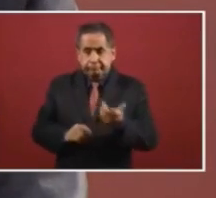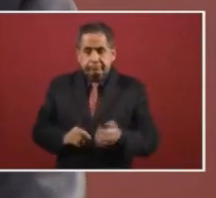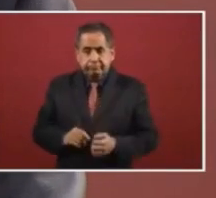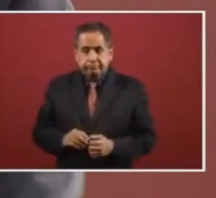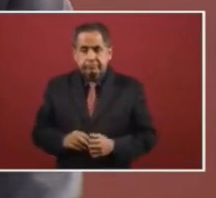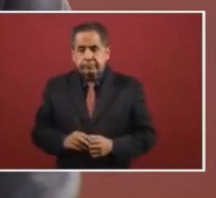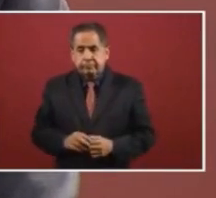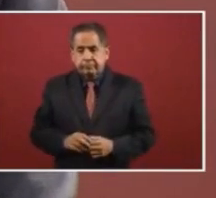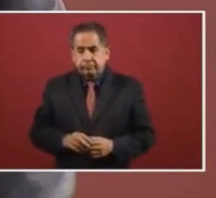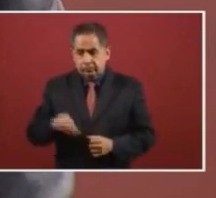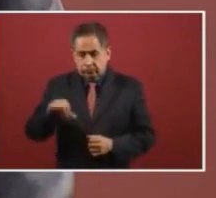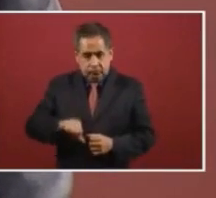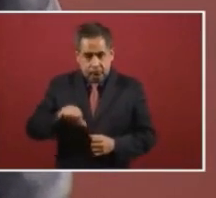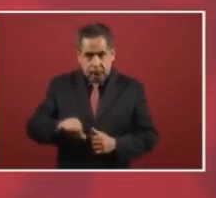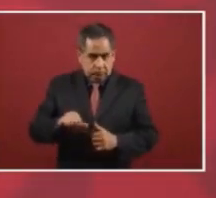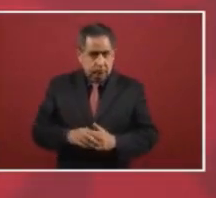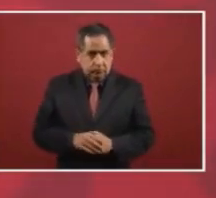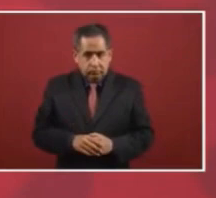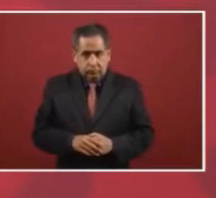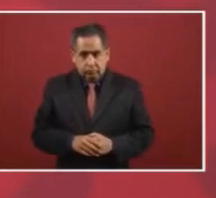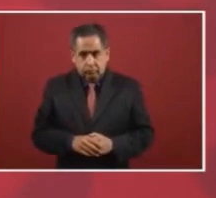programs